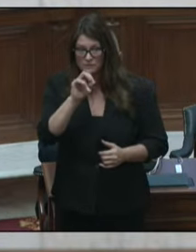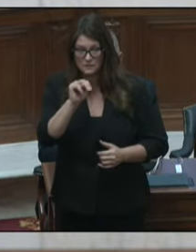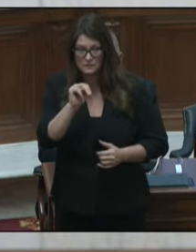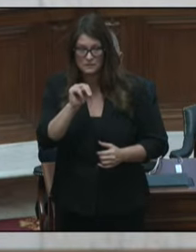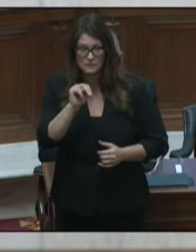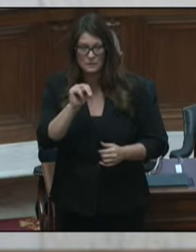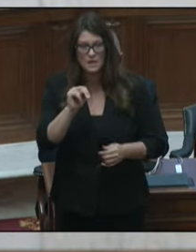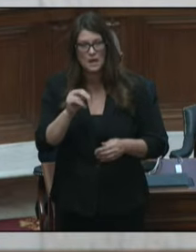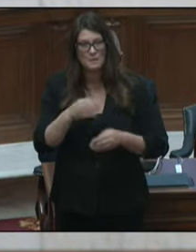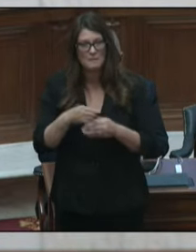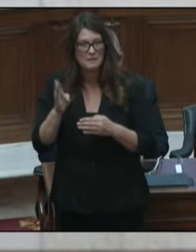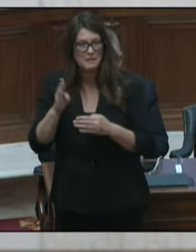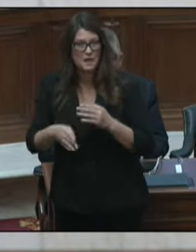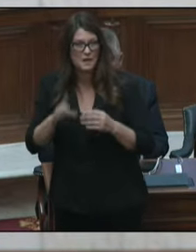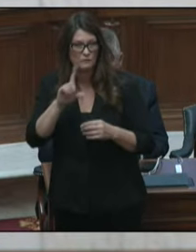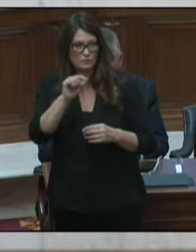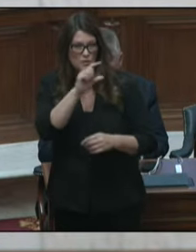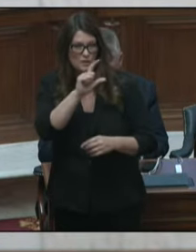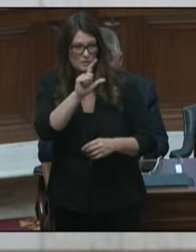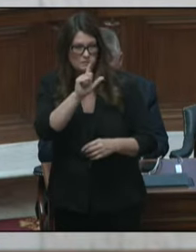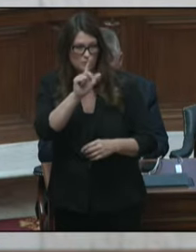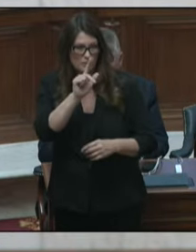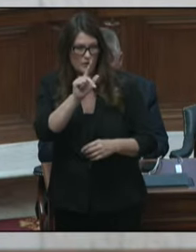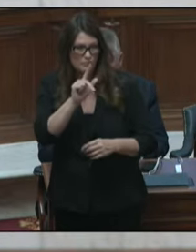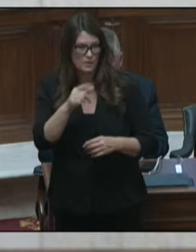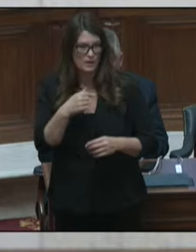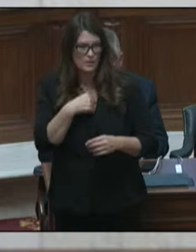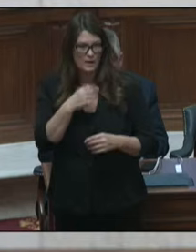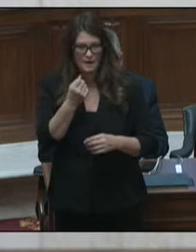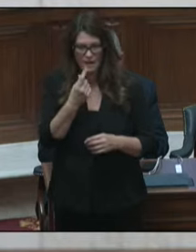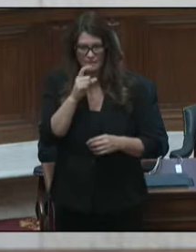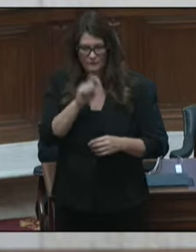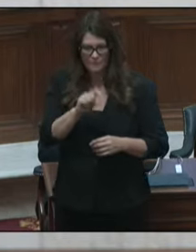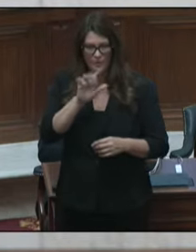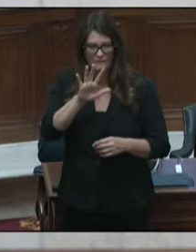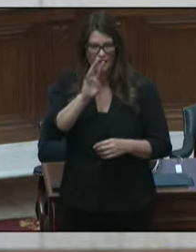end of 2023, it stood at $11.5